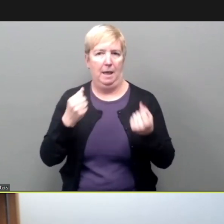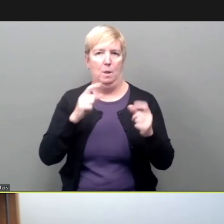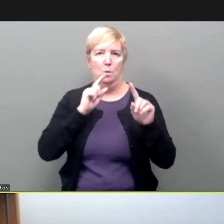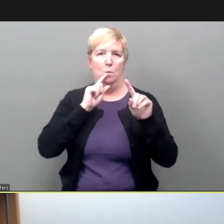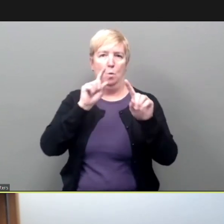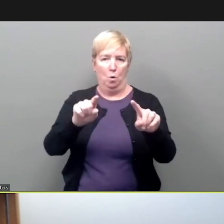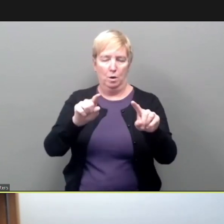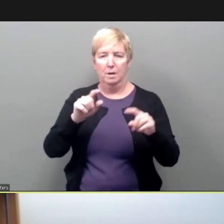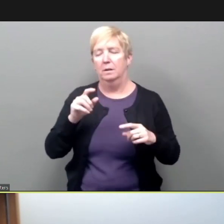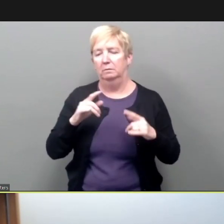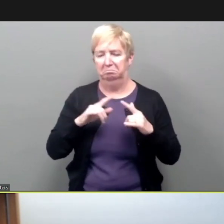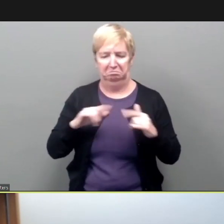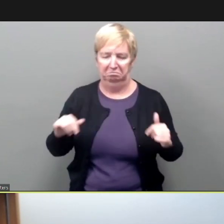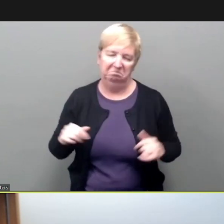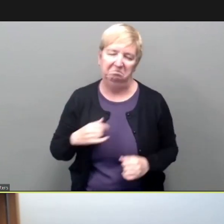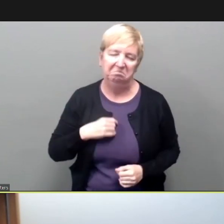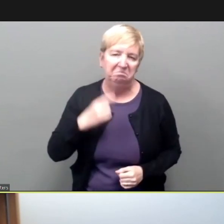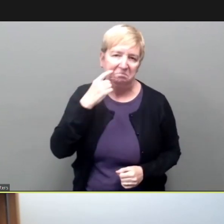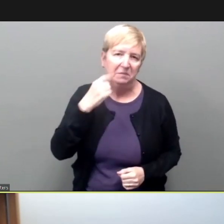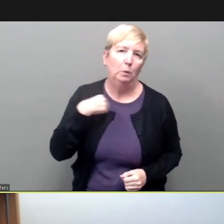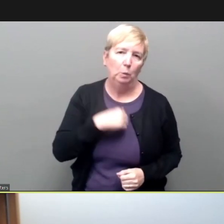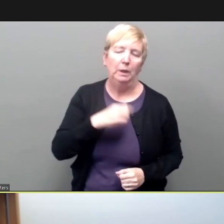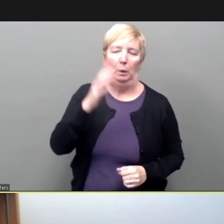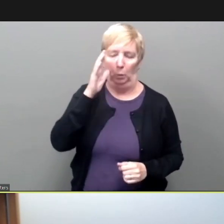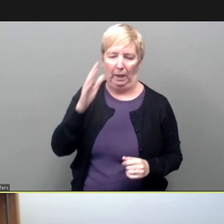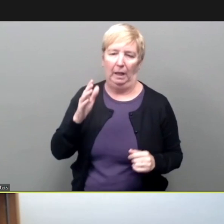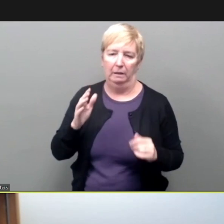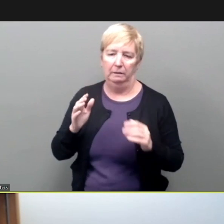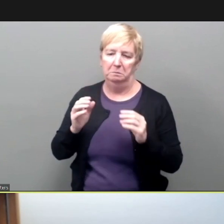et cetera. But I think we're going to be leaning towards